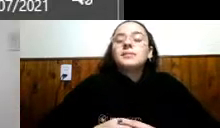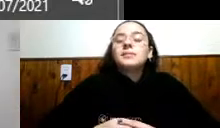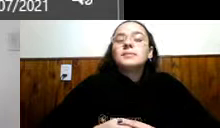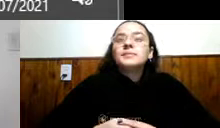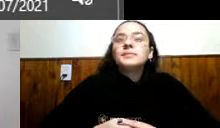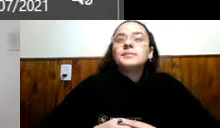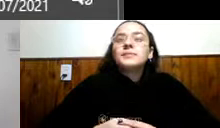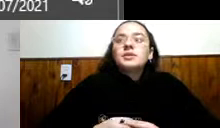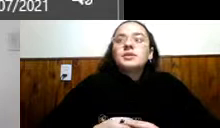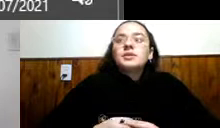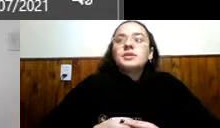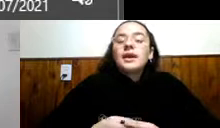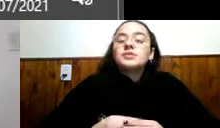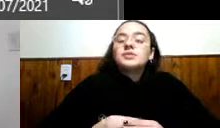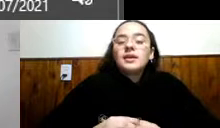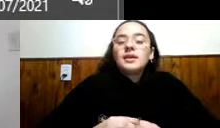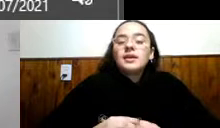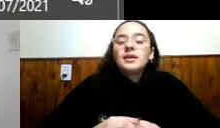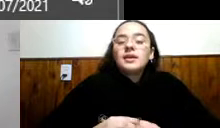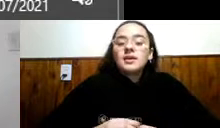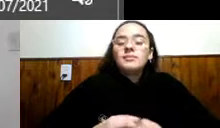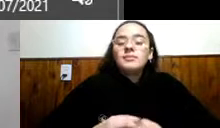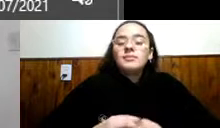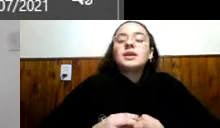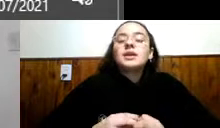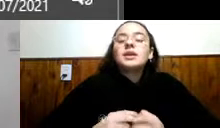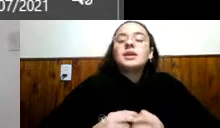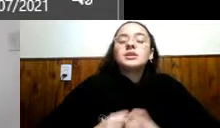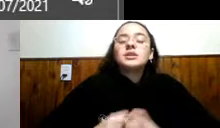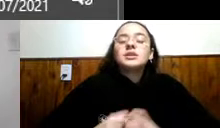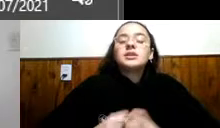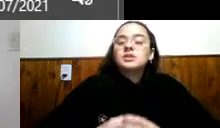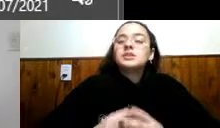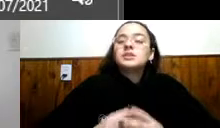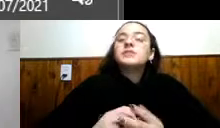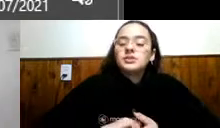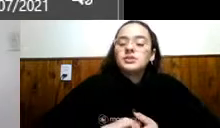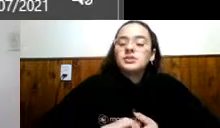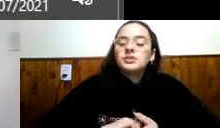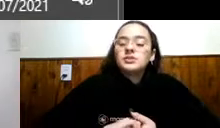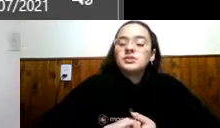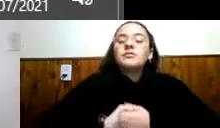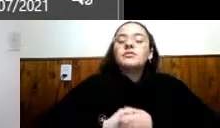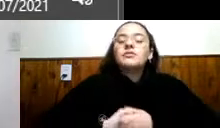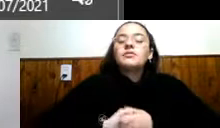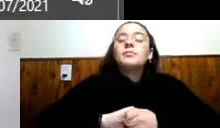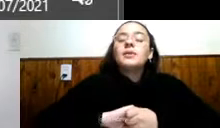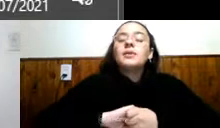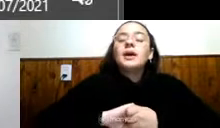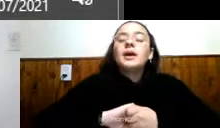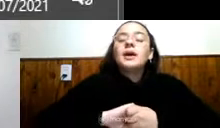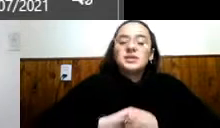I have some snack like mate. Mate is a traditional infusion from